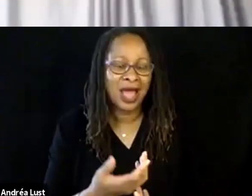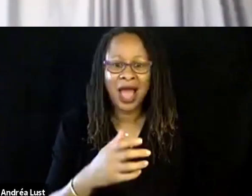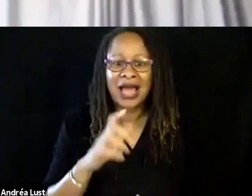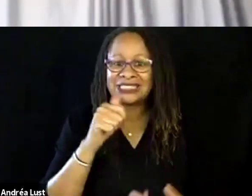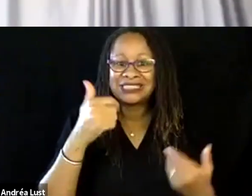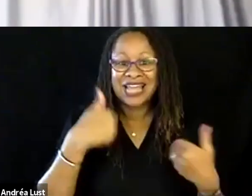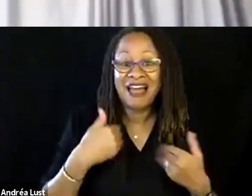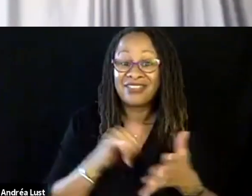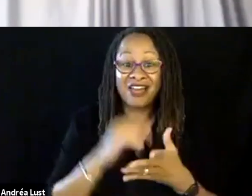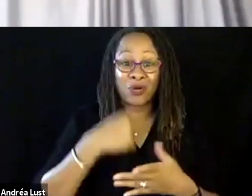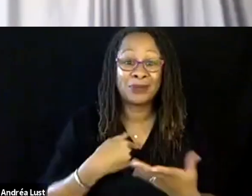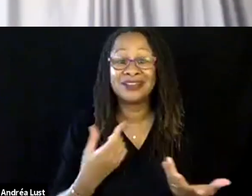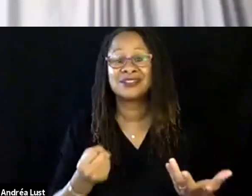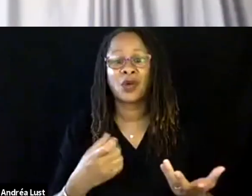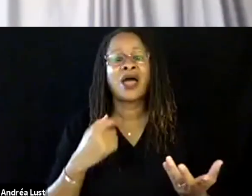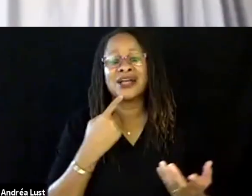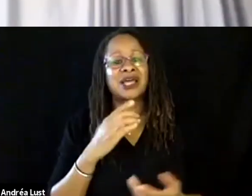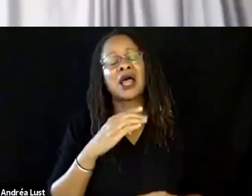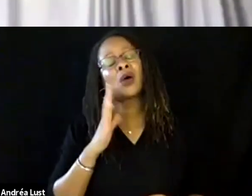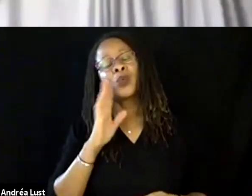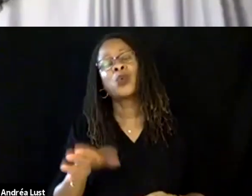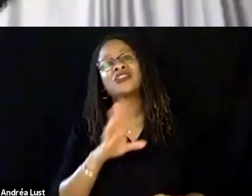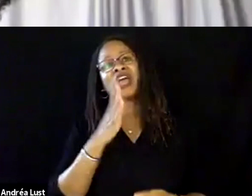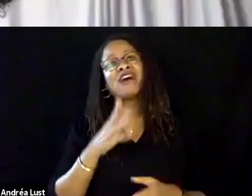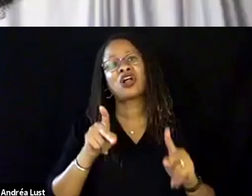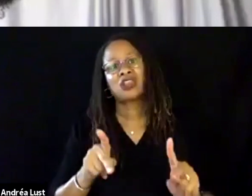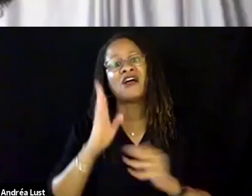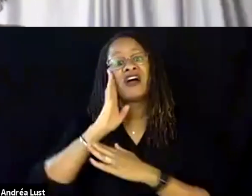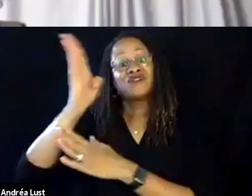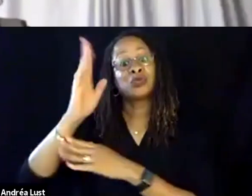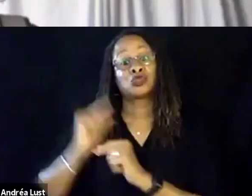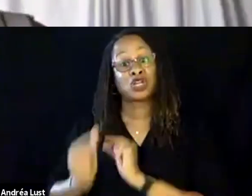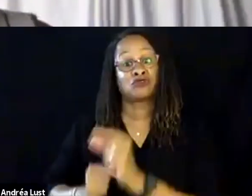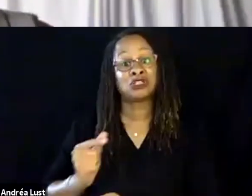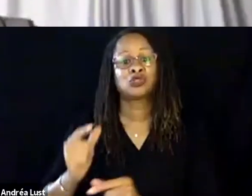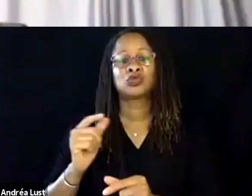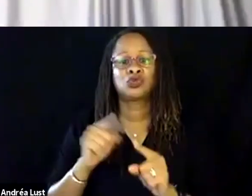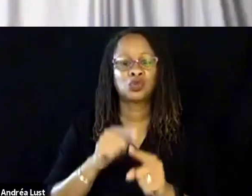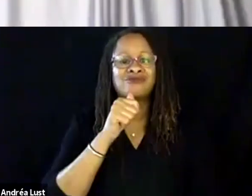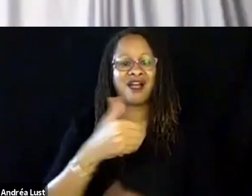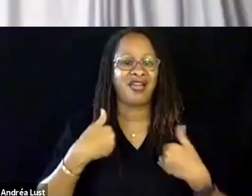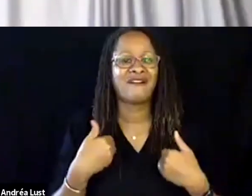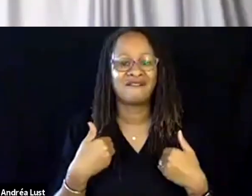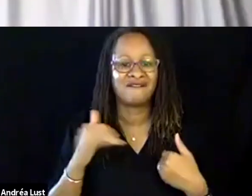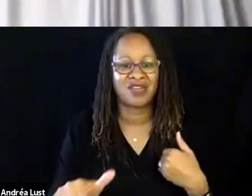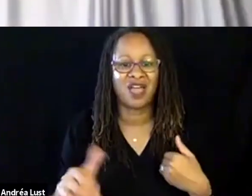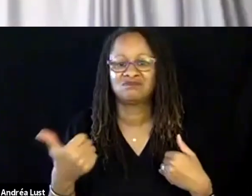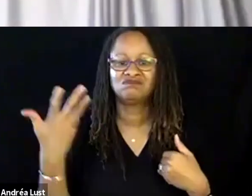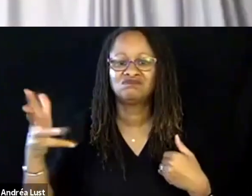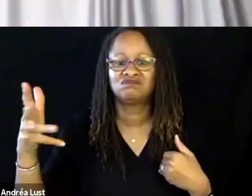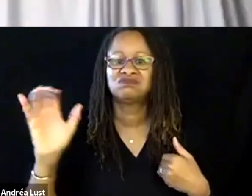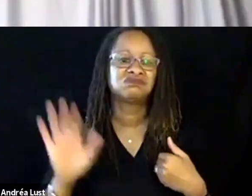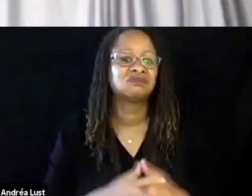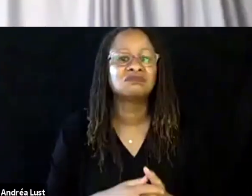for me. And I said, I will never allow the future generation to not have that. And even now,